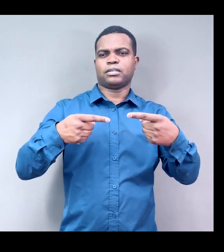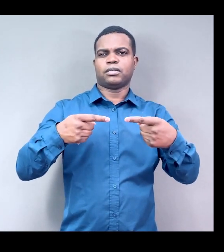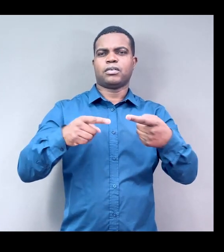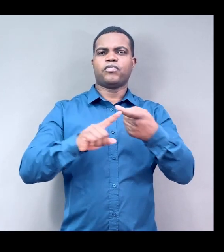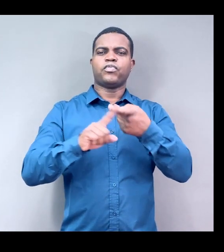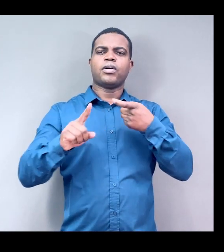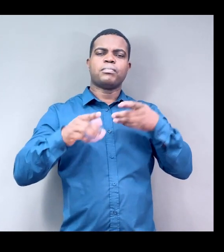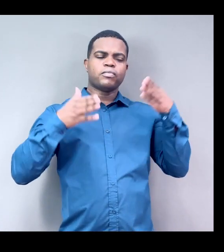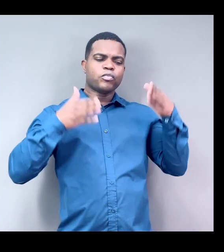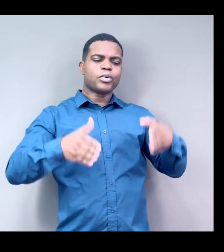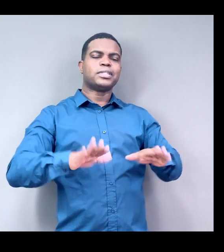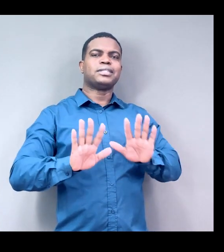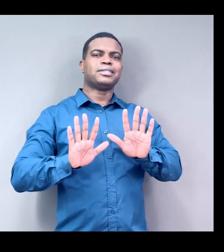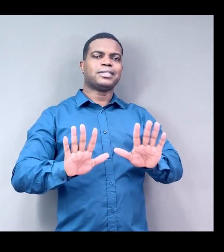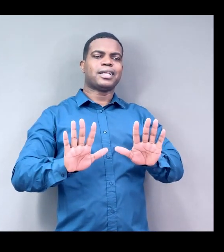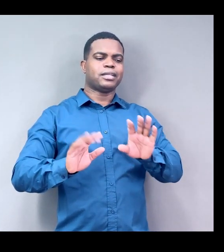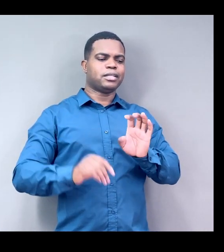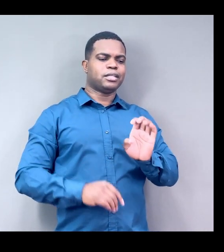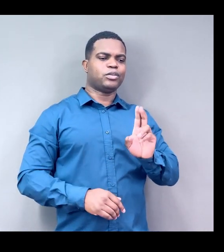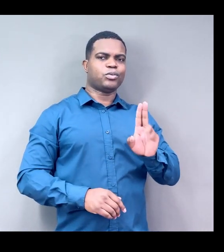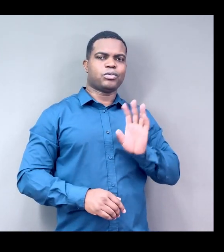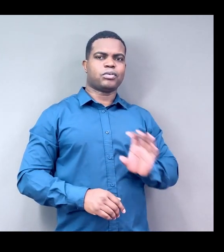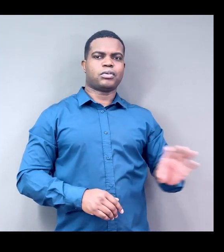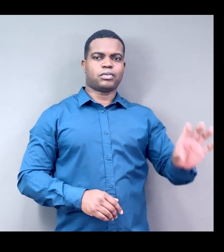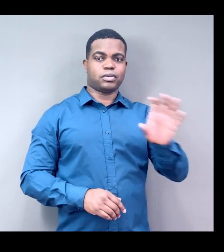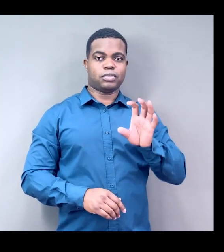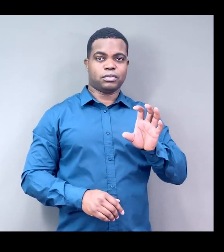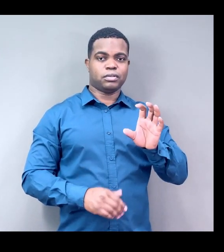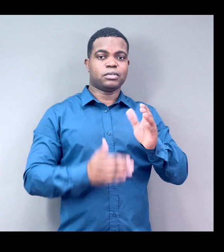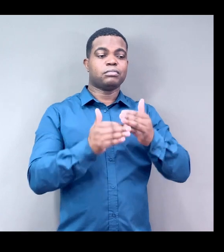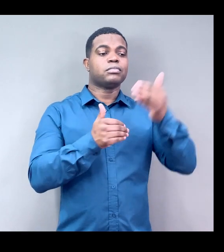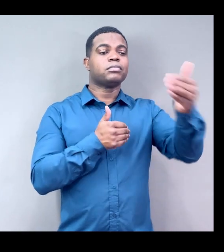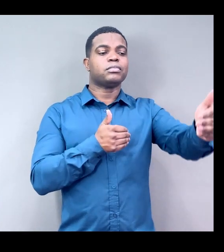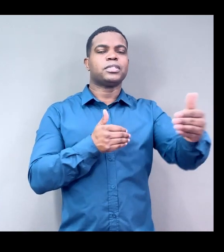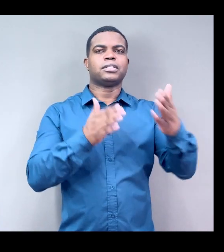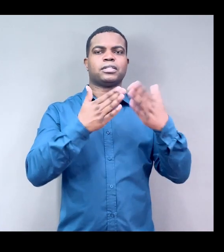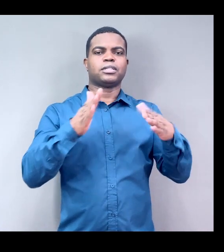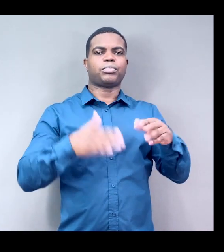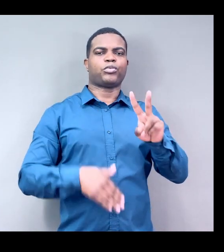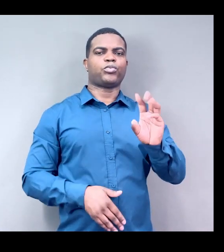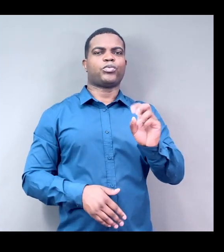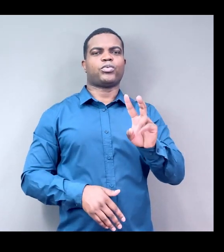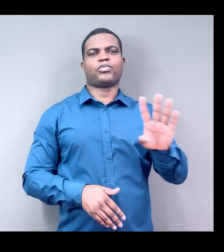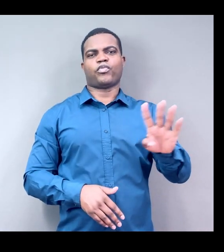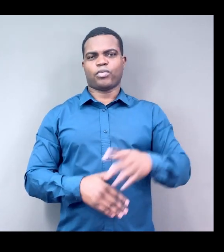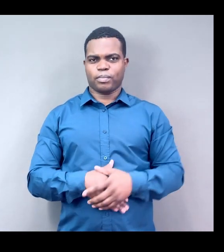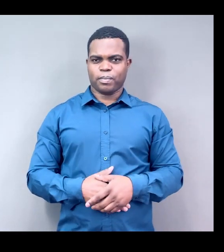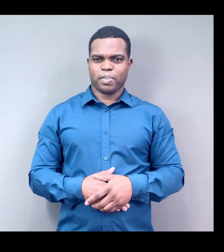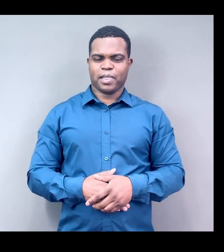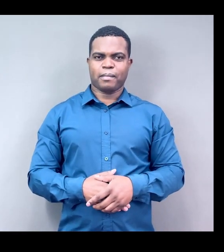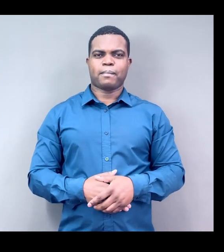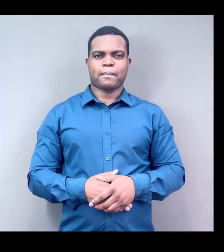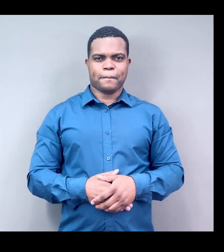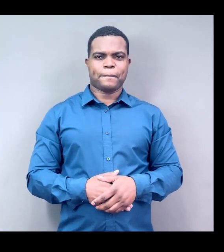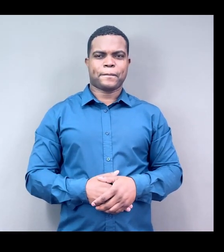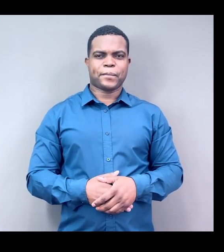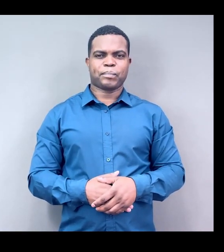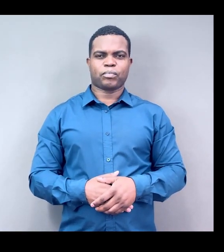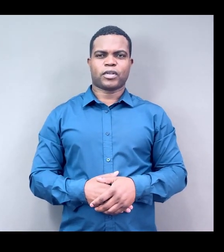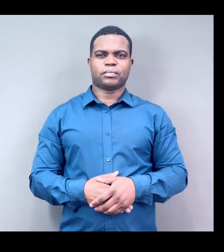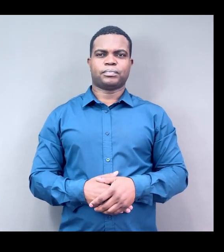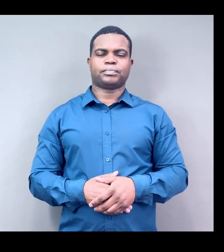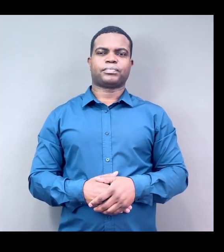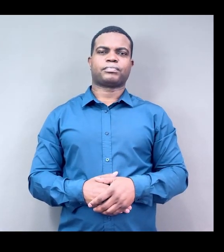politics across 10 EU countries by December 2024. So you can decide